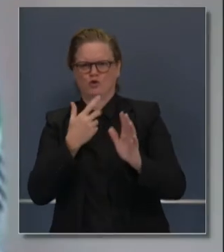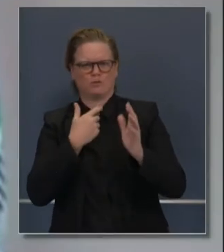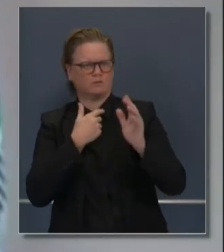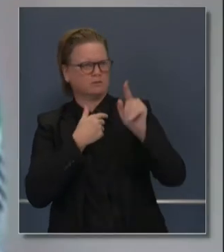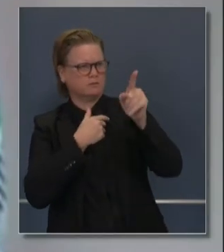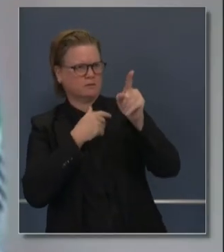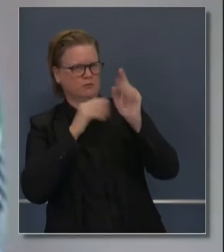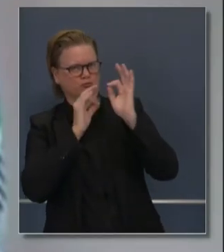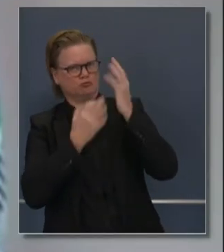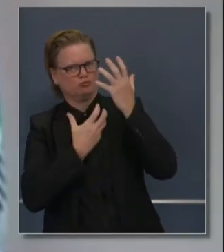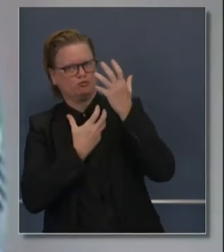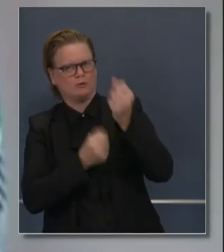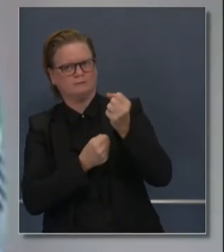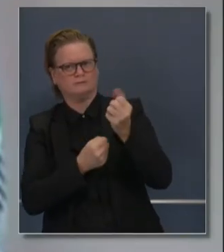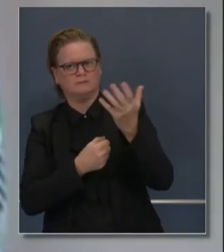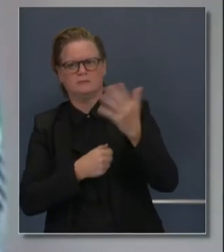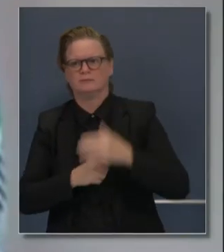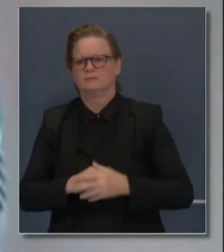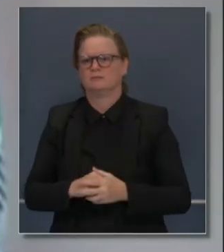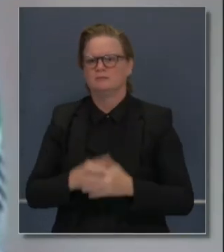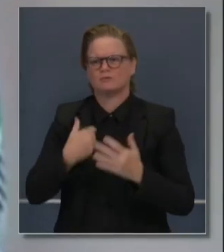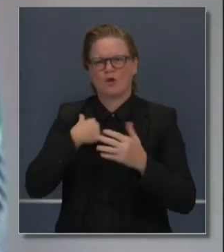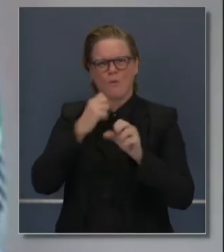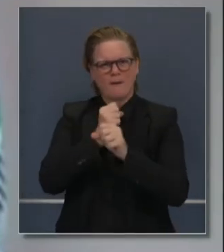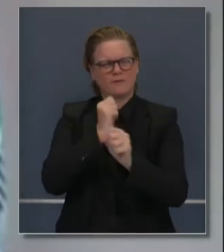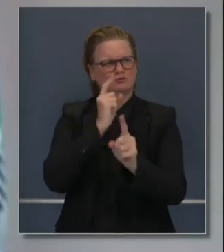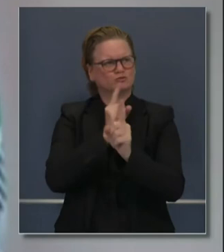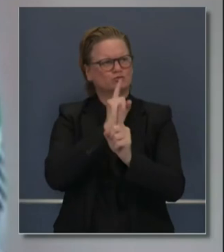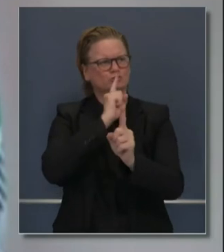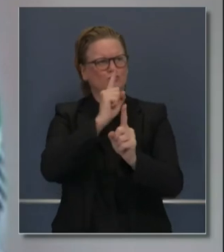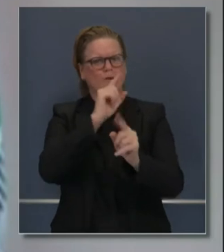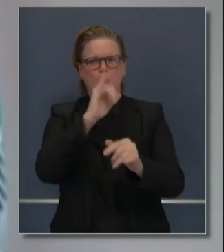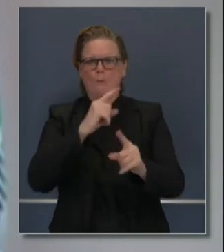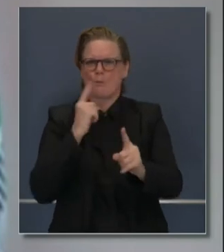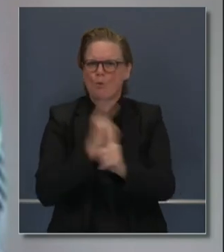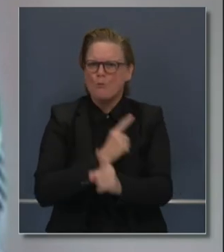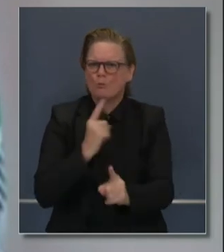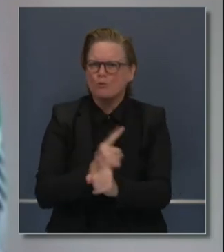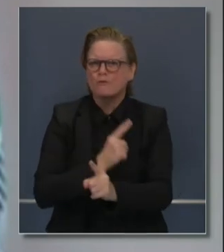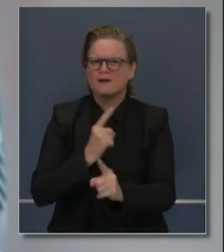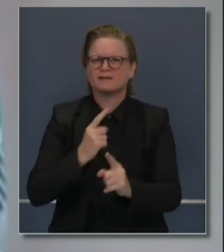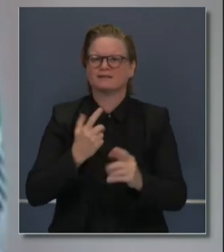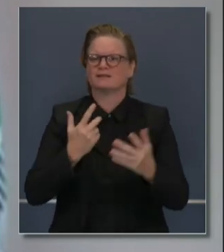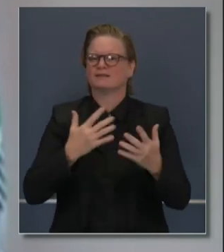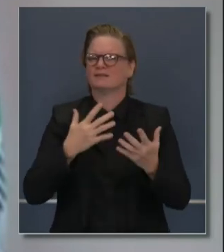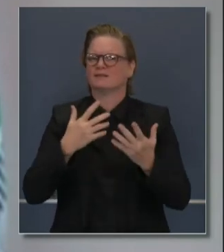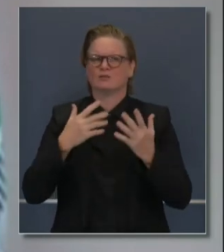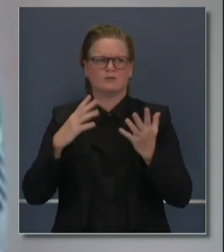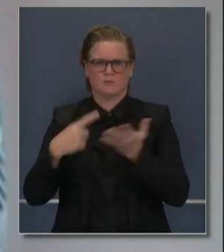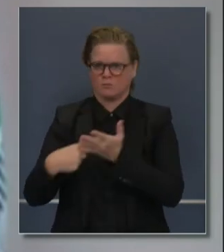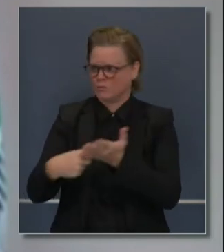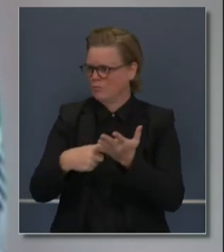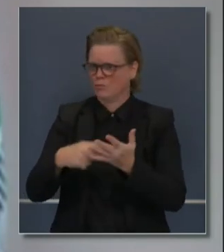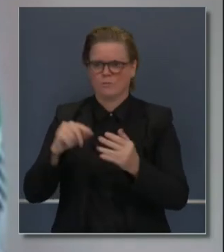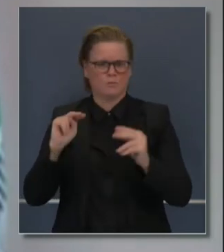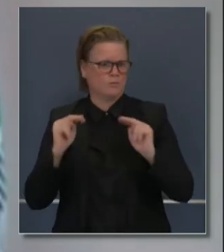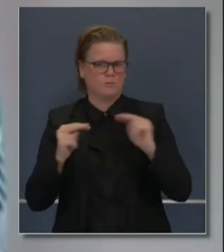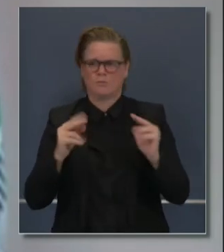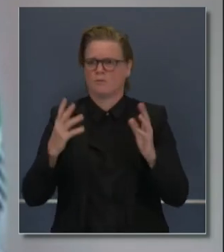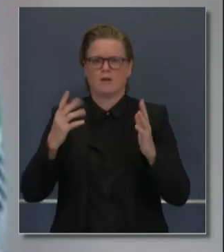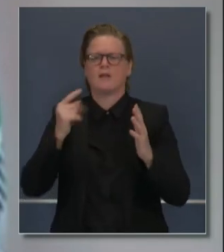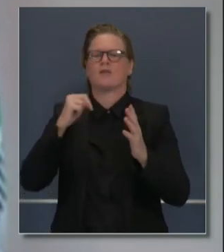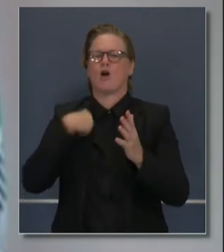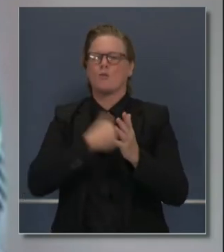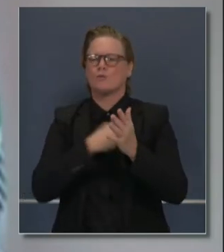committees, a set of actions, and a set of communications with each of you so that we can build that trust, share our concerns as